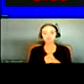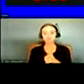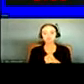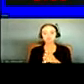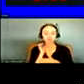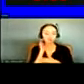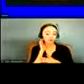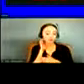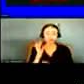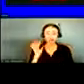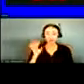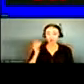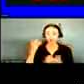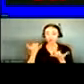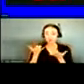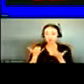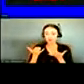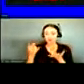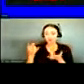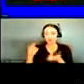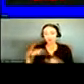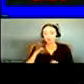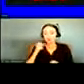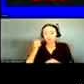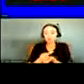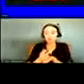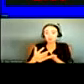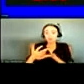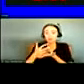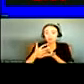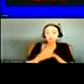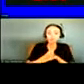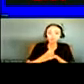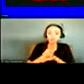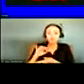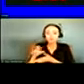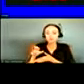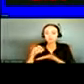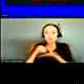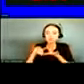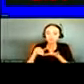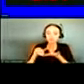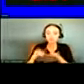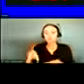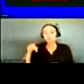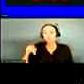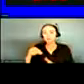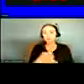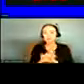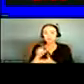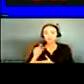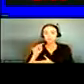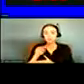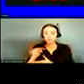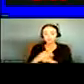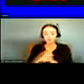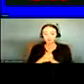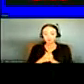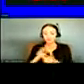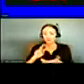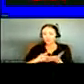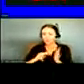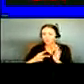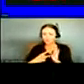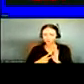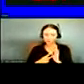Earlier today, the council approved the Earned Income Tax Credit Expansion Clarification Amendment Act of 2022. And the purpose